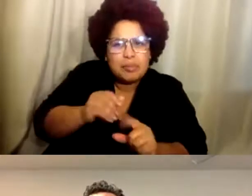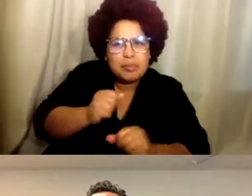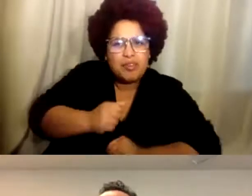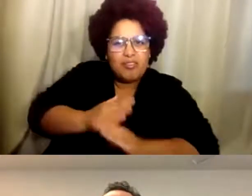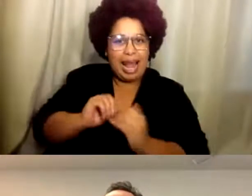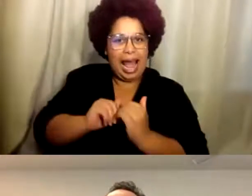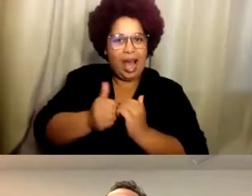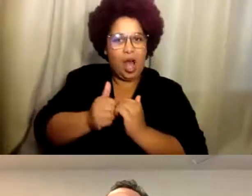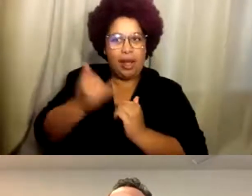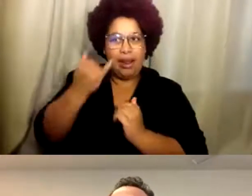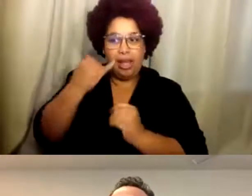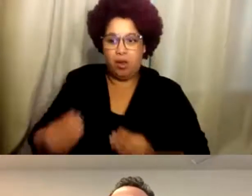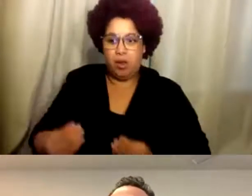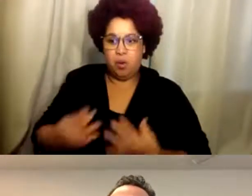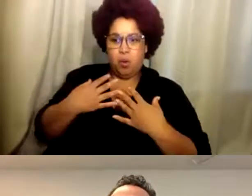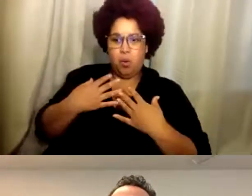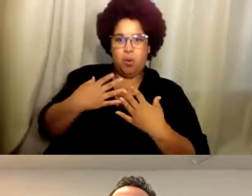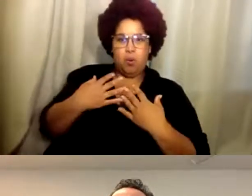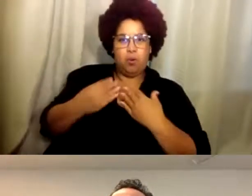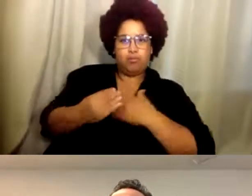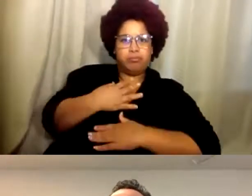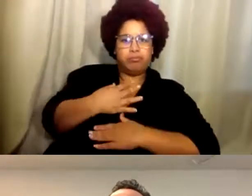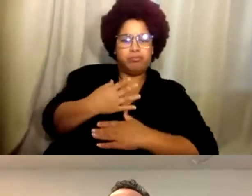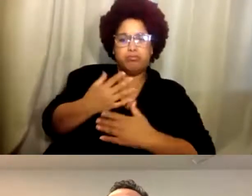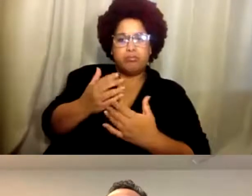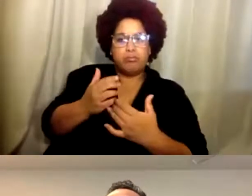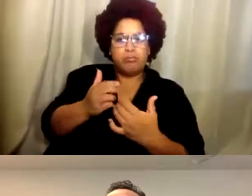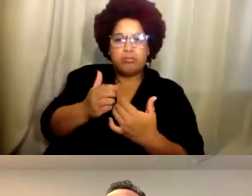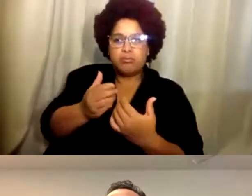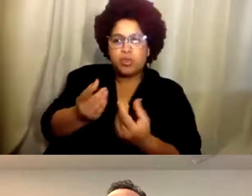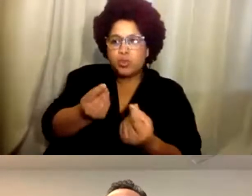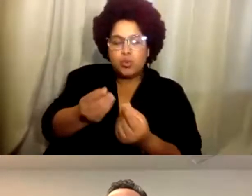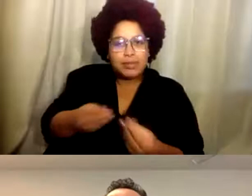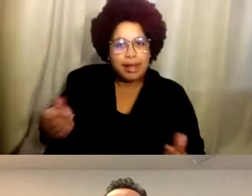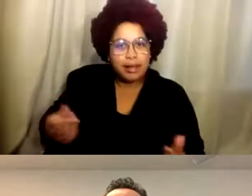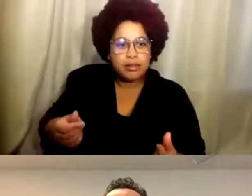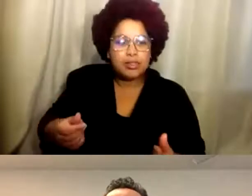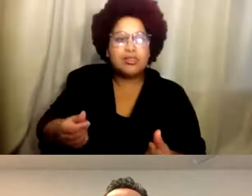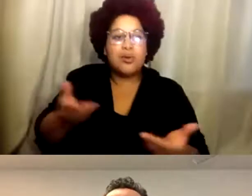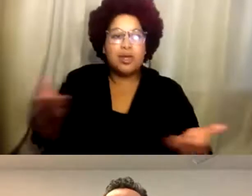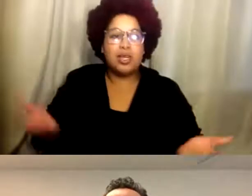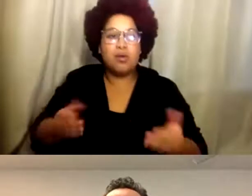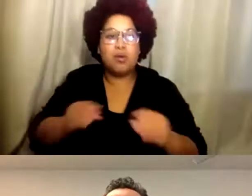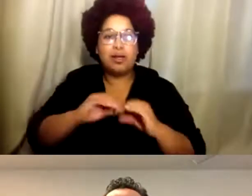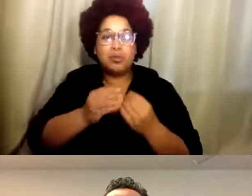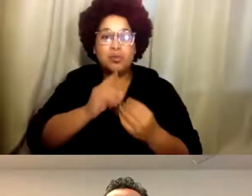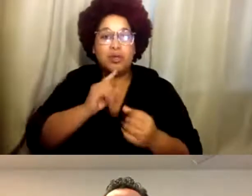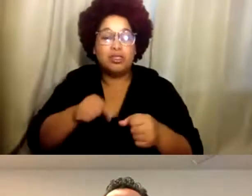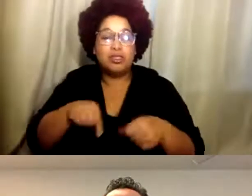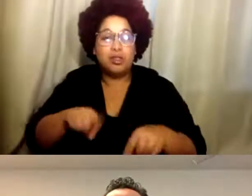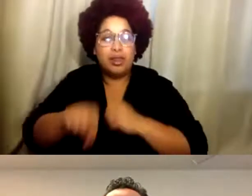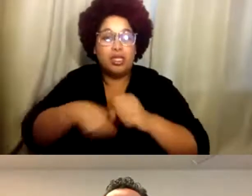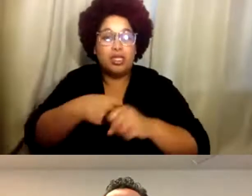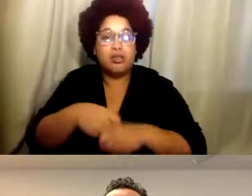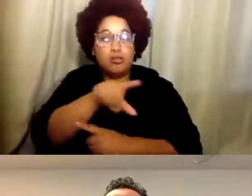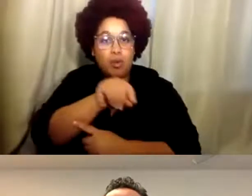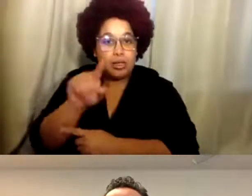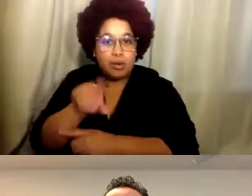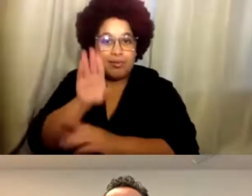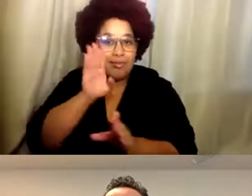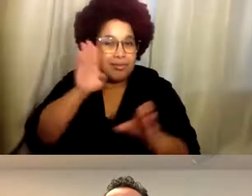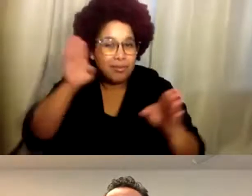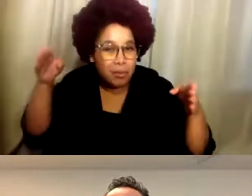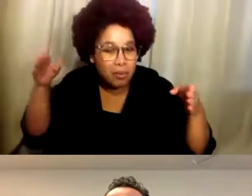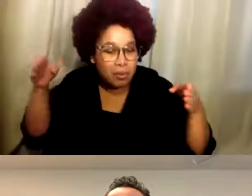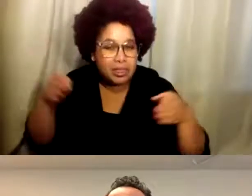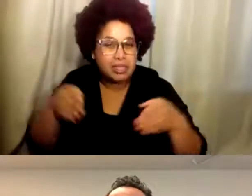mitigate it? So we here at our organization spent a great deal of time throughout the whole year of 2020